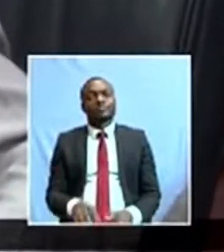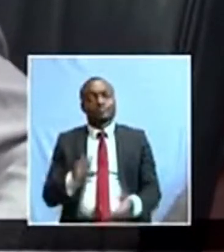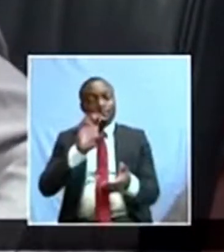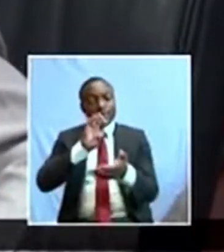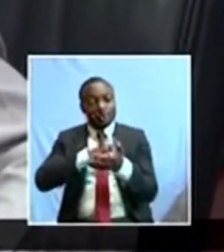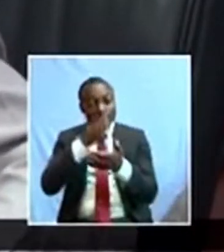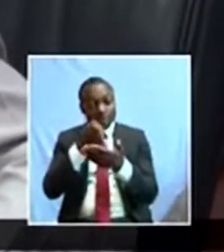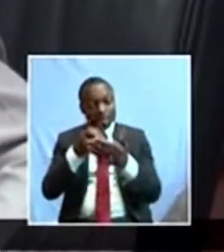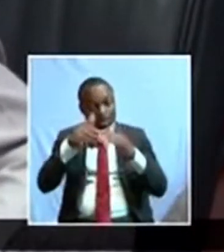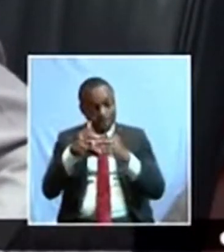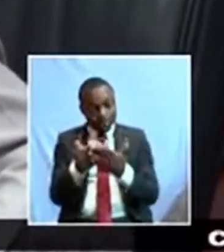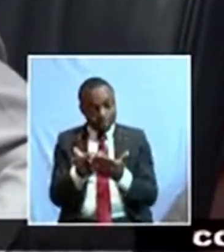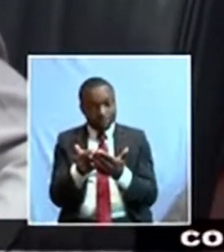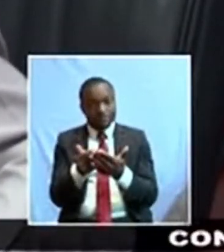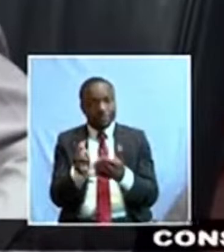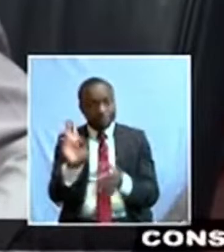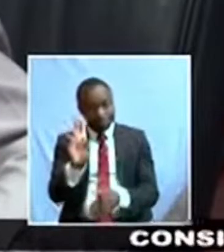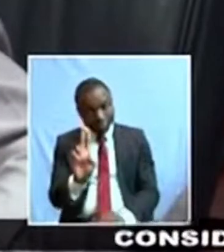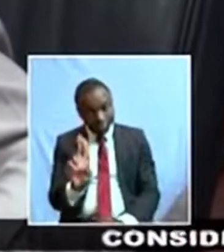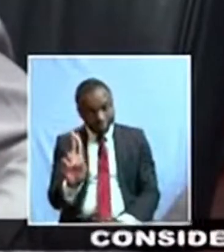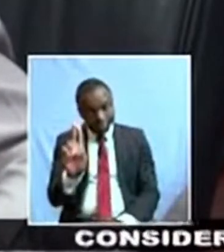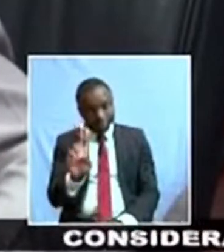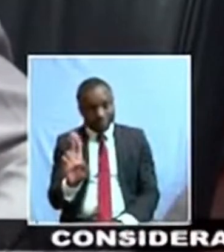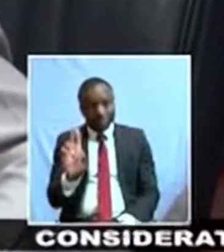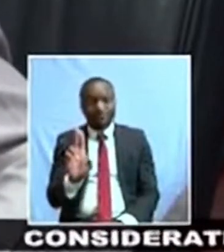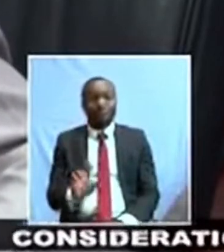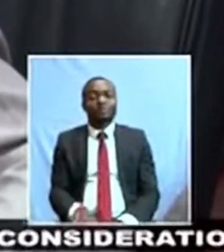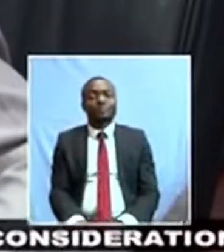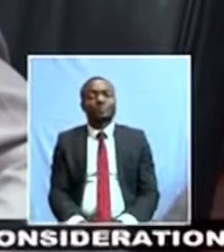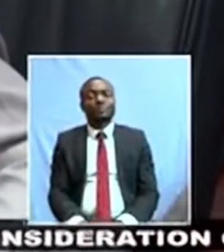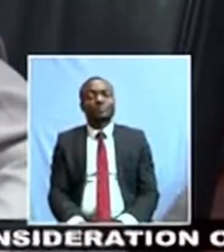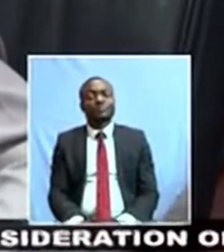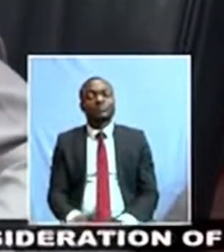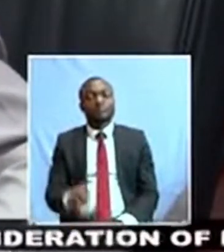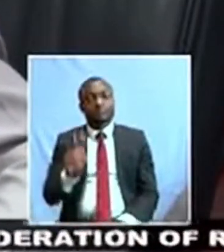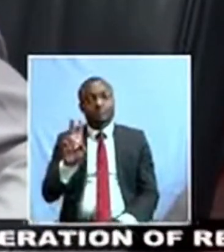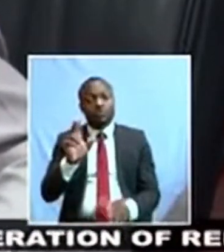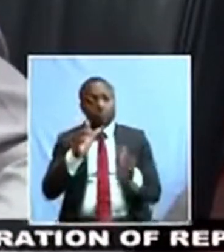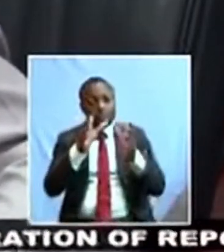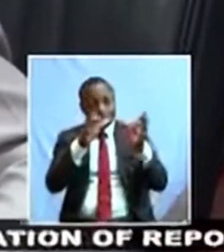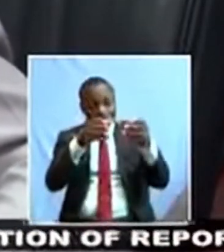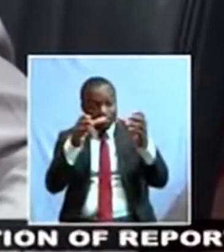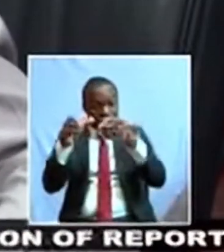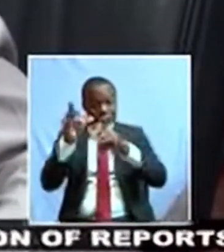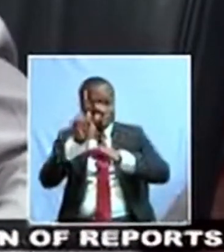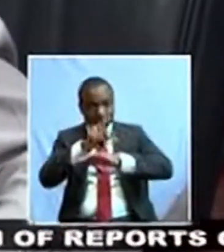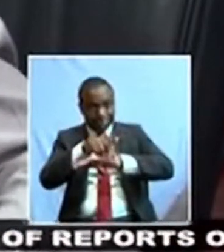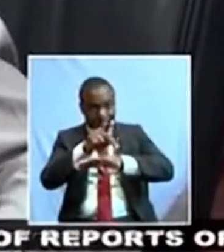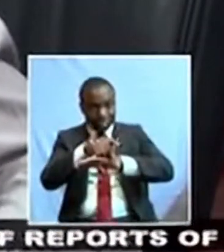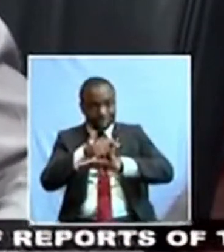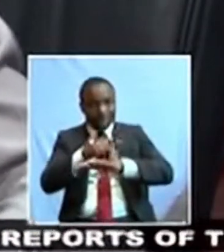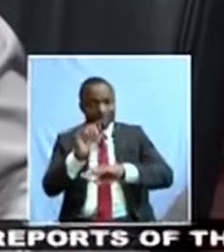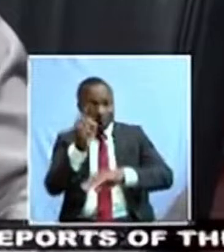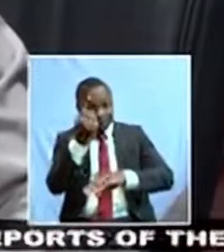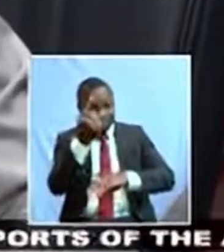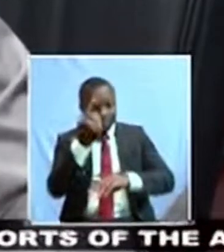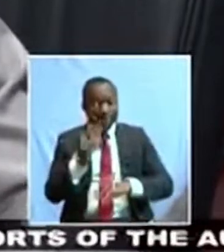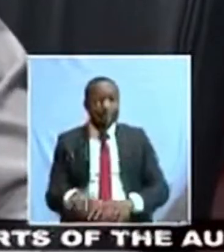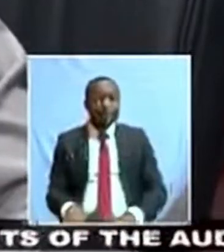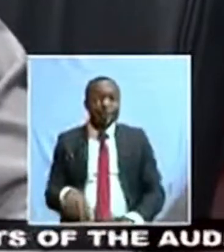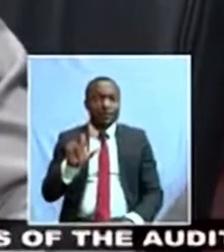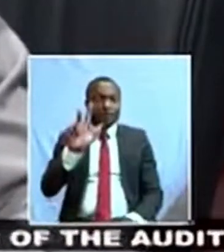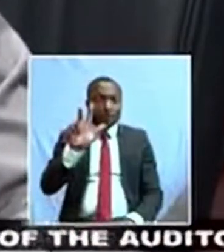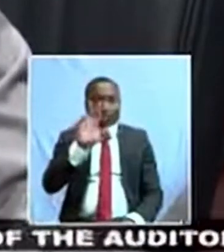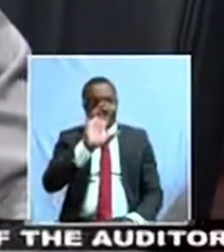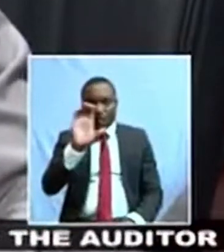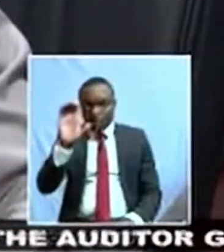evidence how it was spent. So, two capital projects, which is the first one is